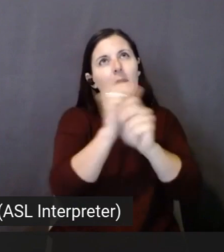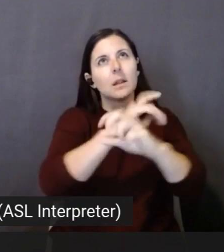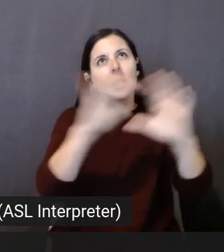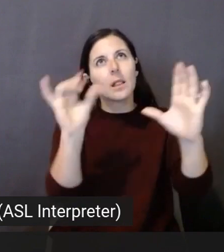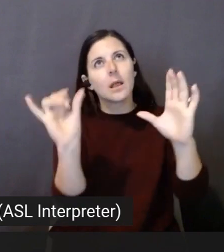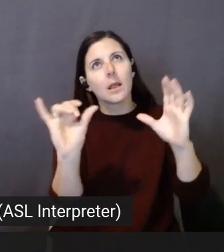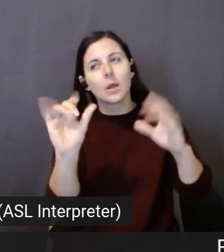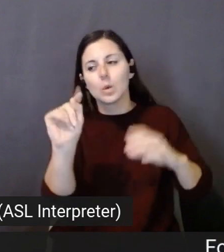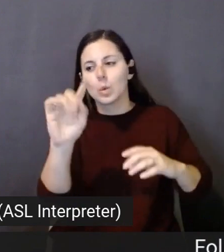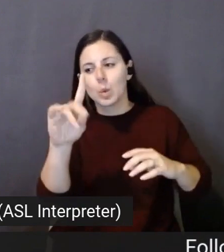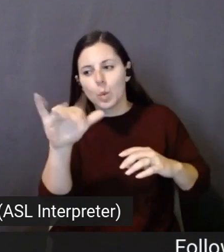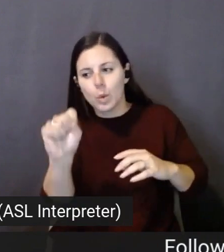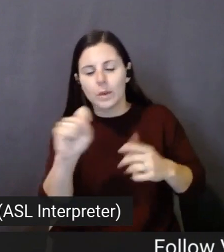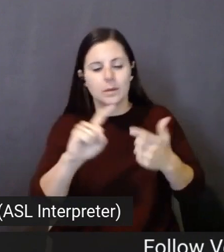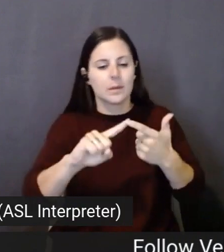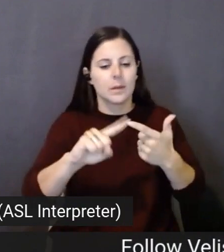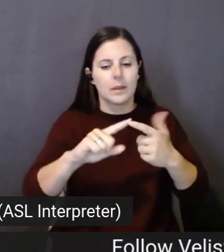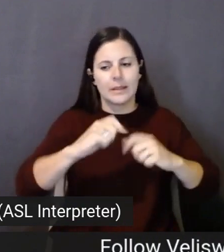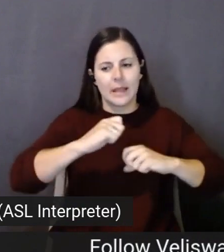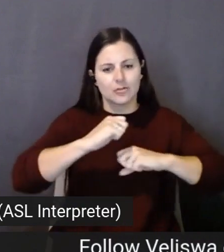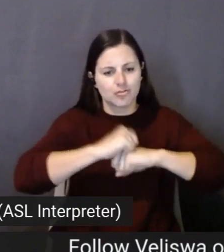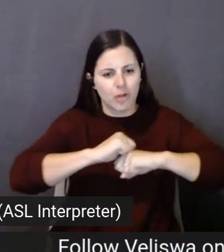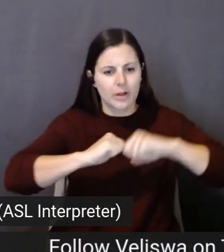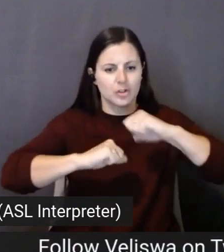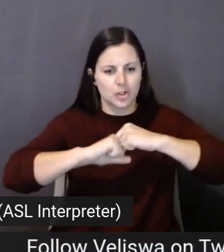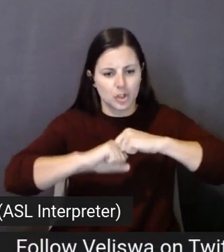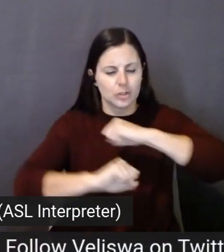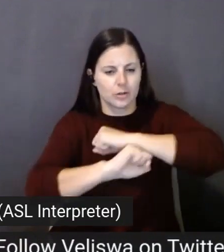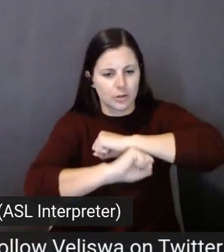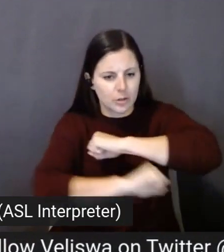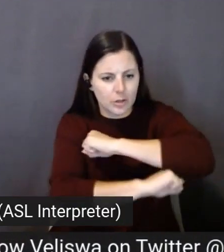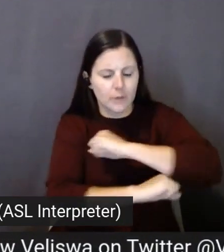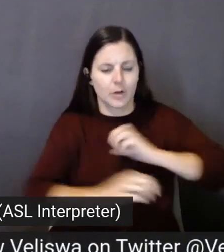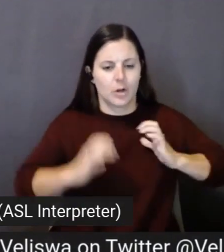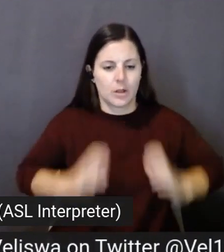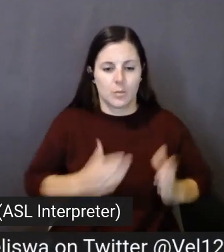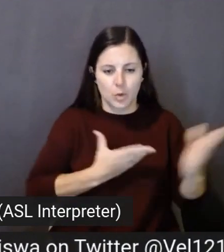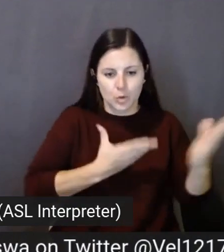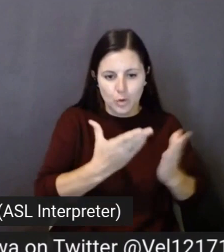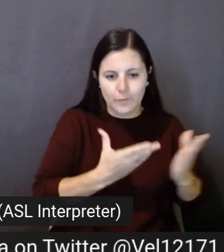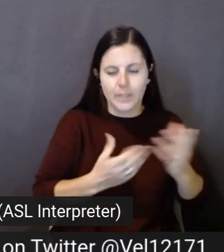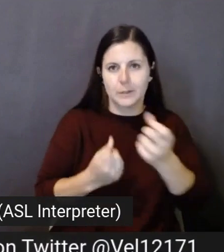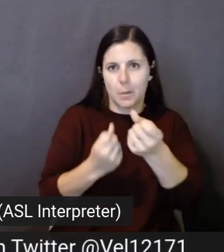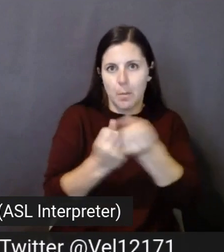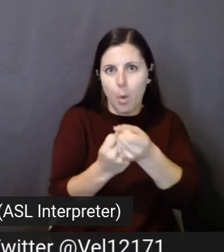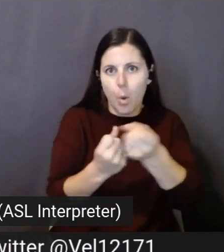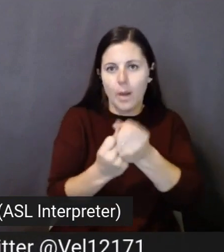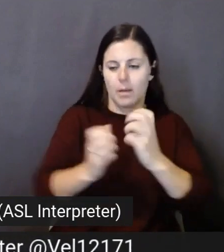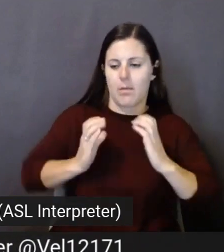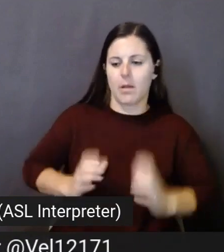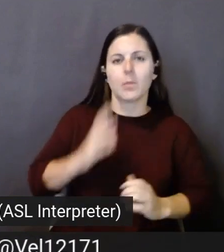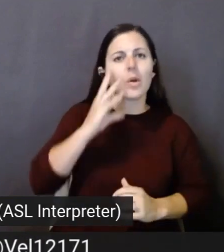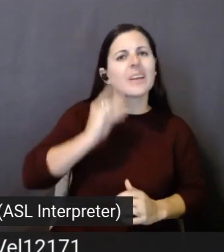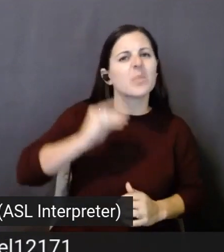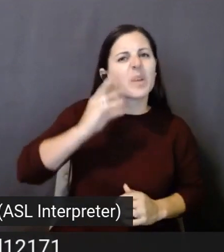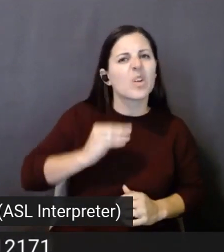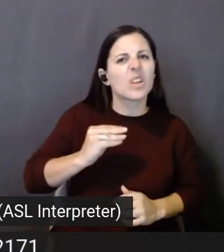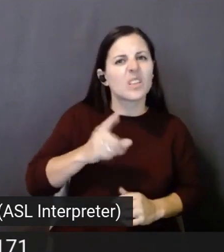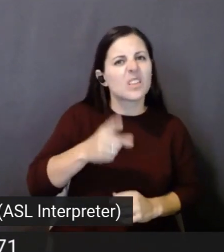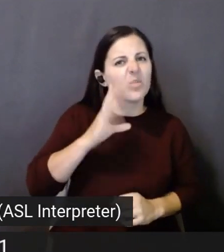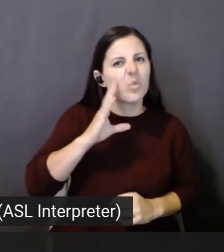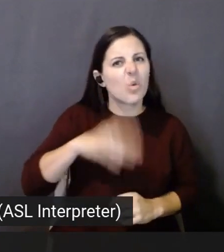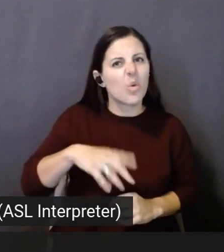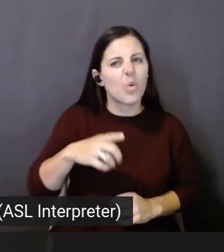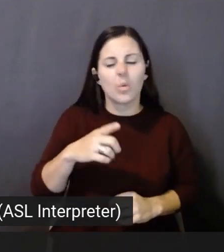and infrastructure that drive customer service, support, and customer experience. So like when you